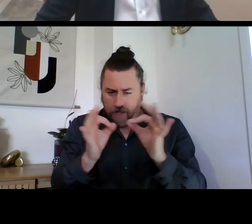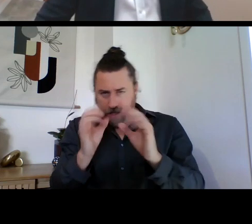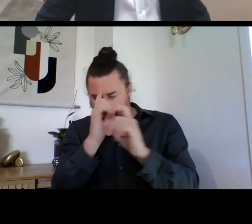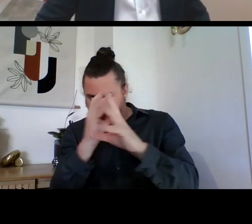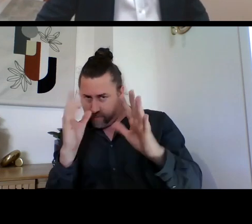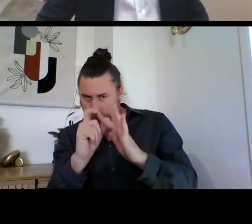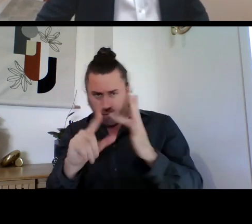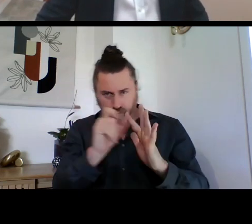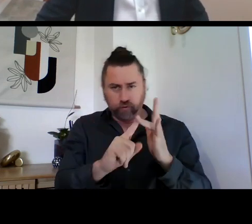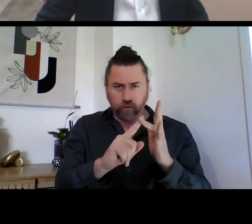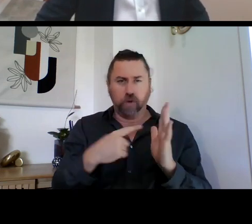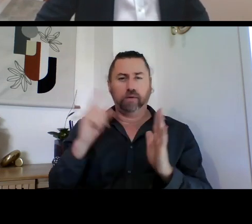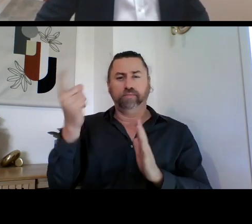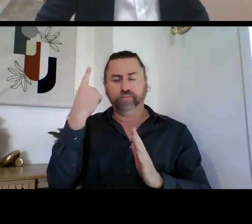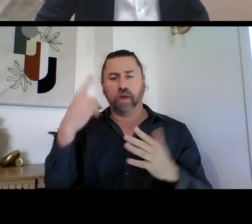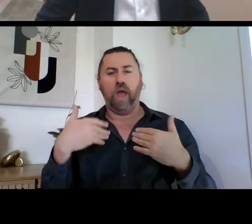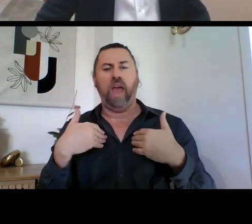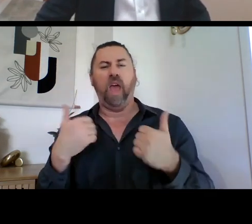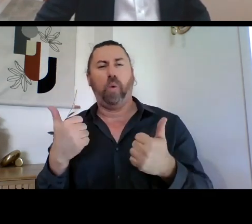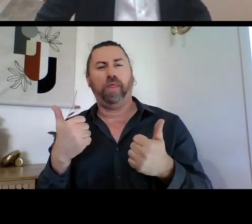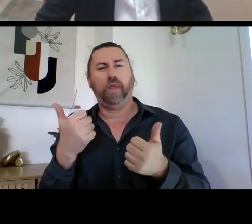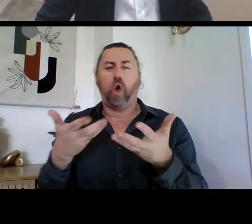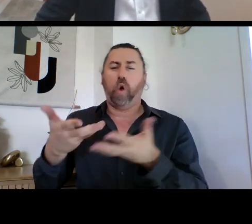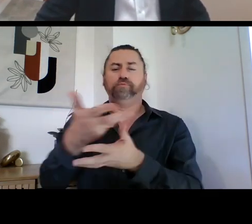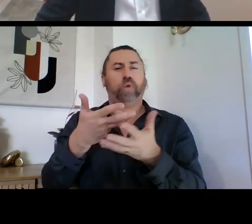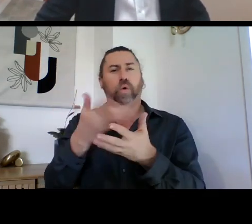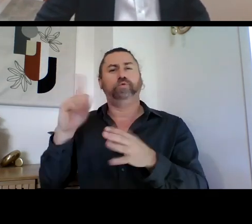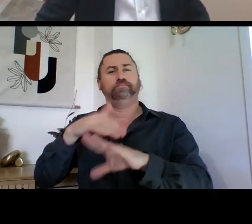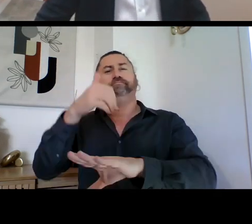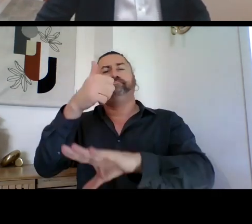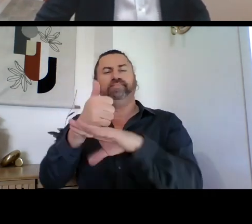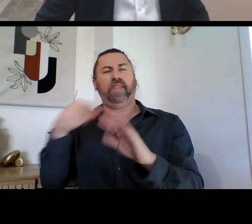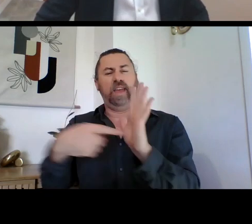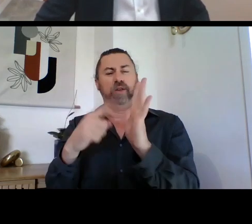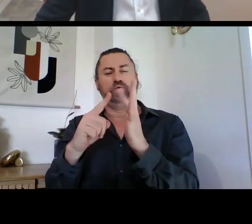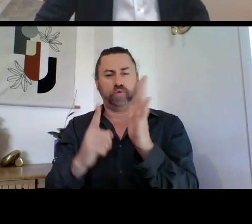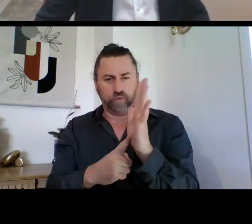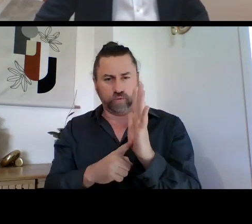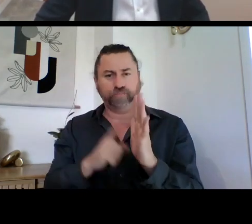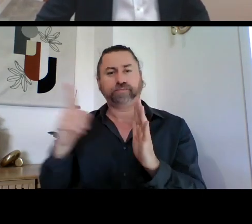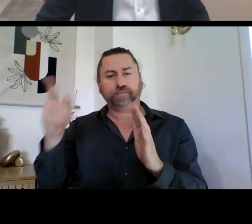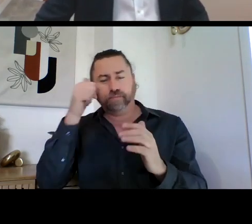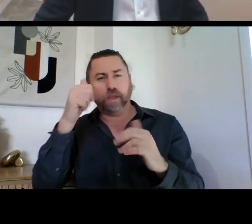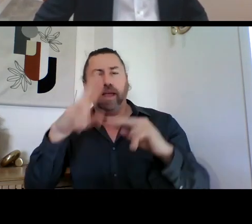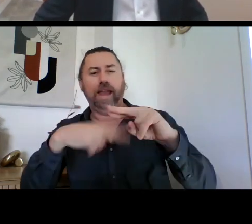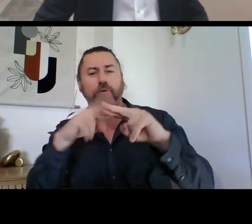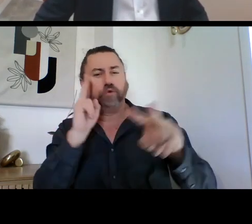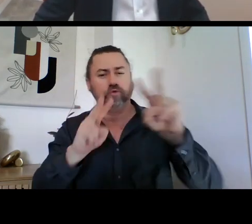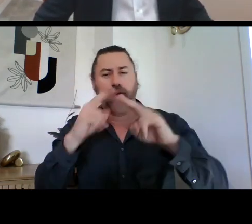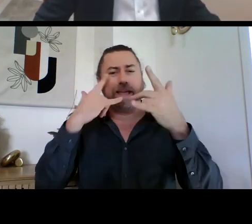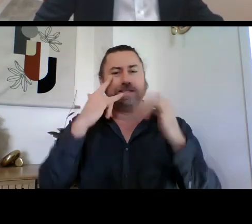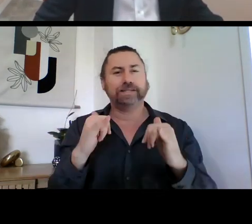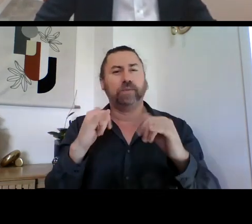we commissioned an organisation called Health Consult to help develop the prototype. And they started with the National Screening and Assessment Form,